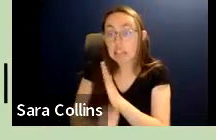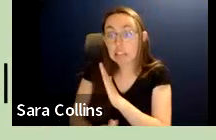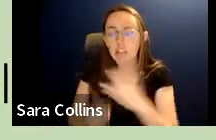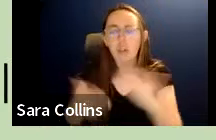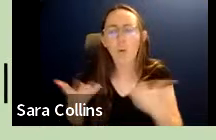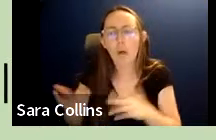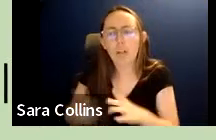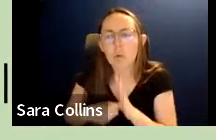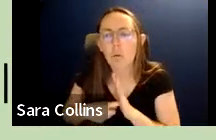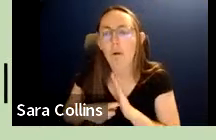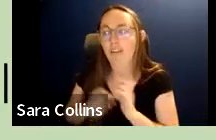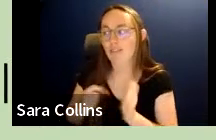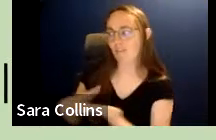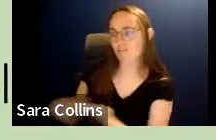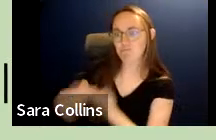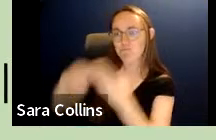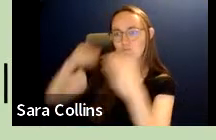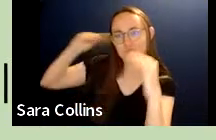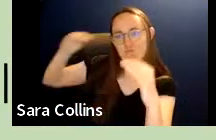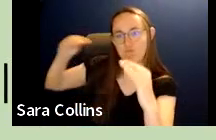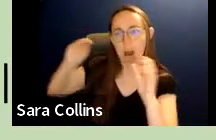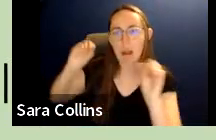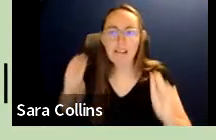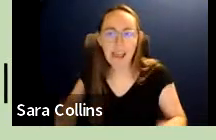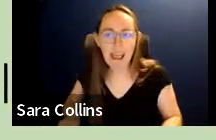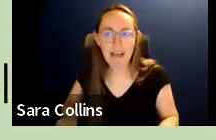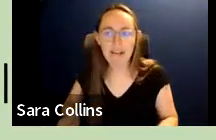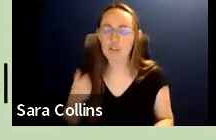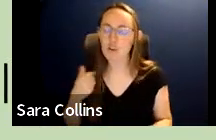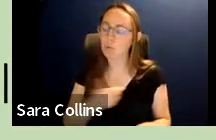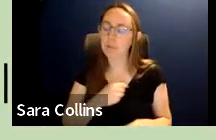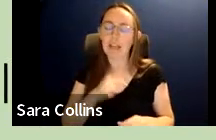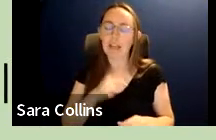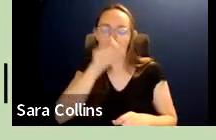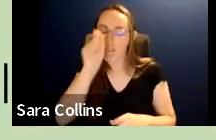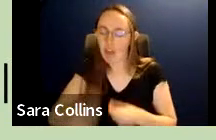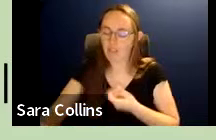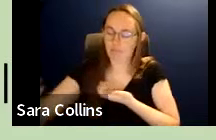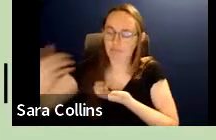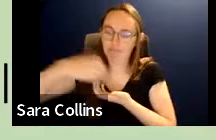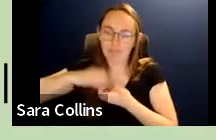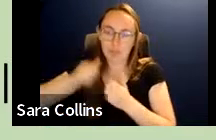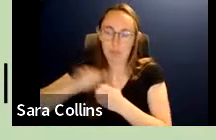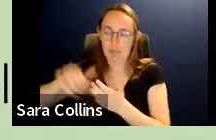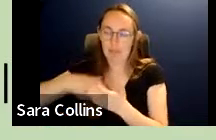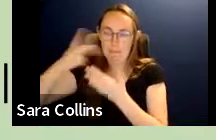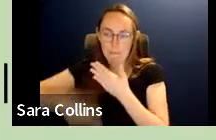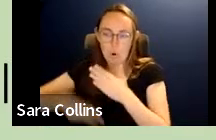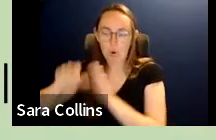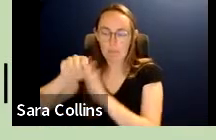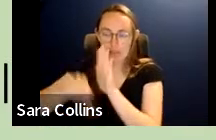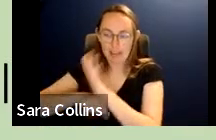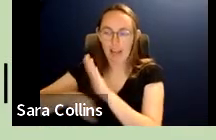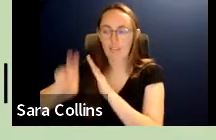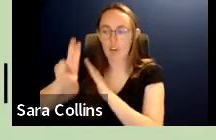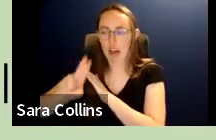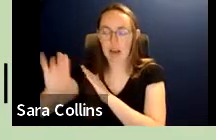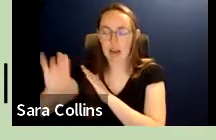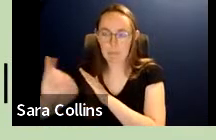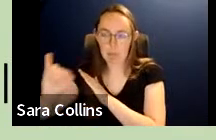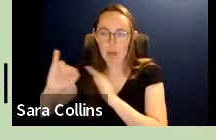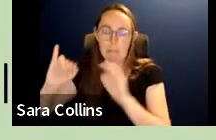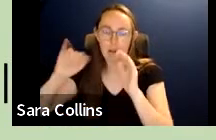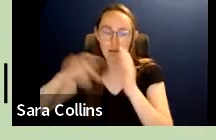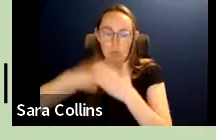it. So we're pleased to be a partner in that program as well. And then I think the main thing about our culture is that we just